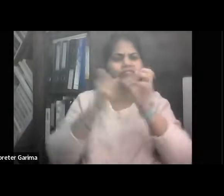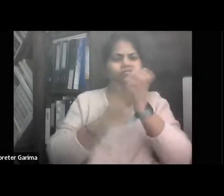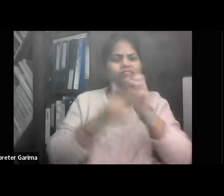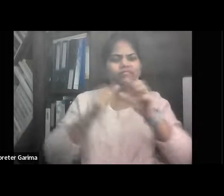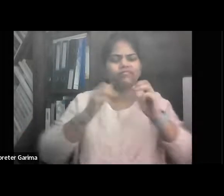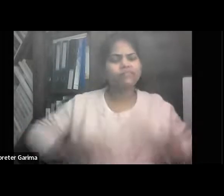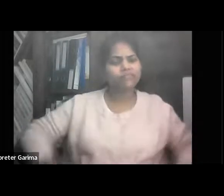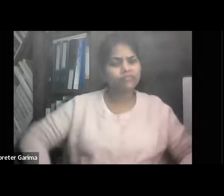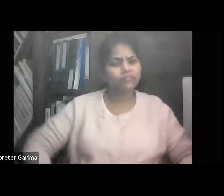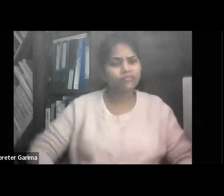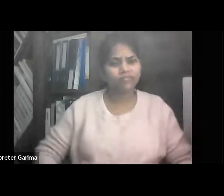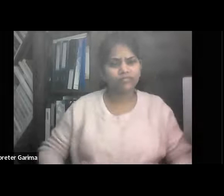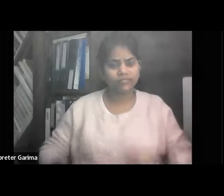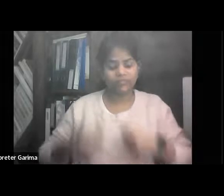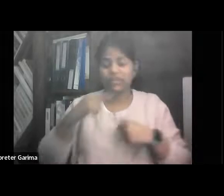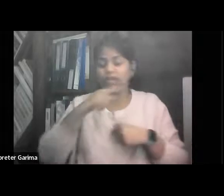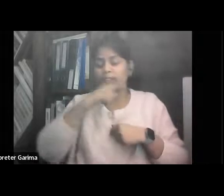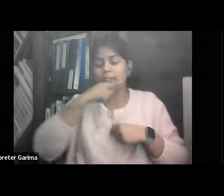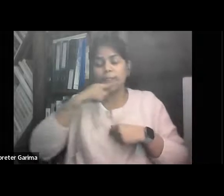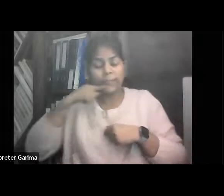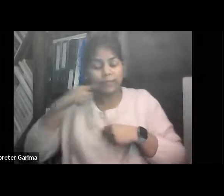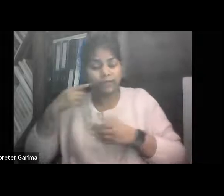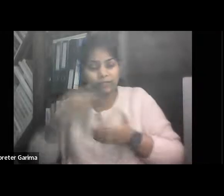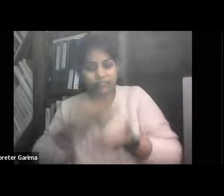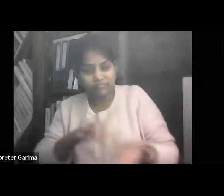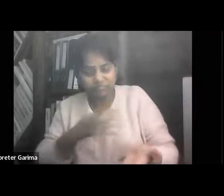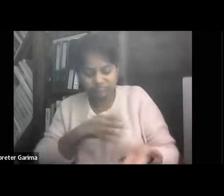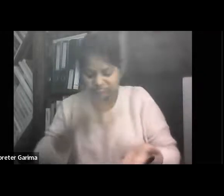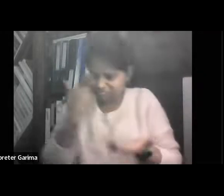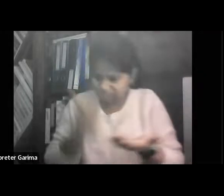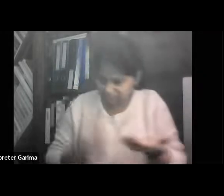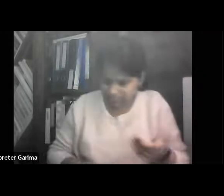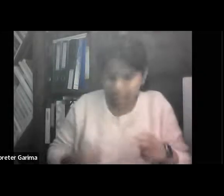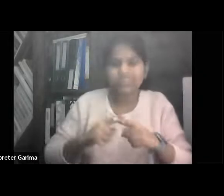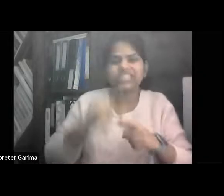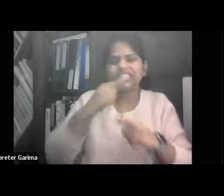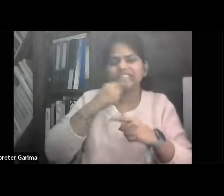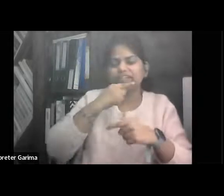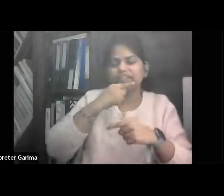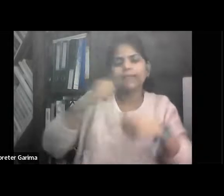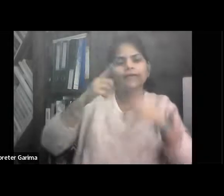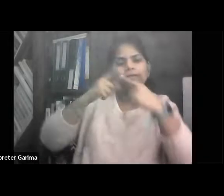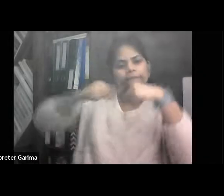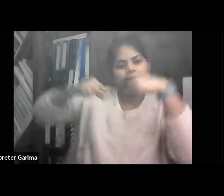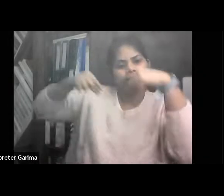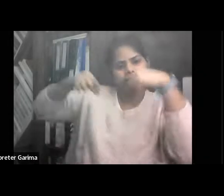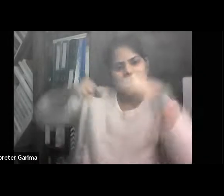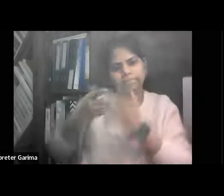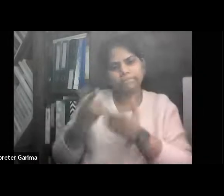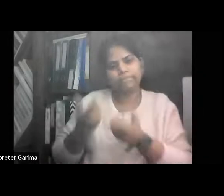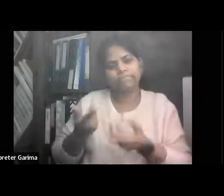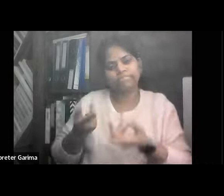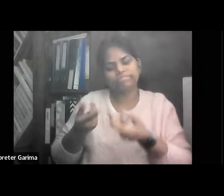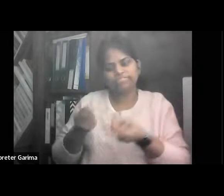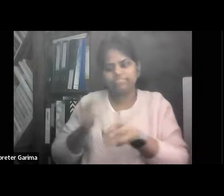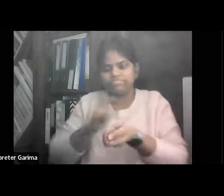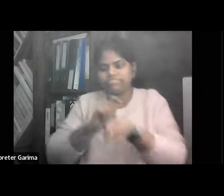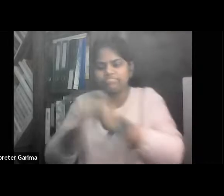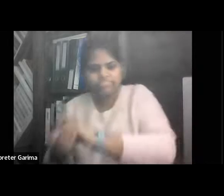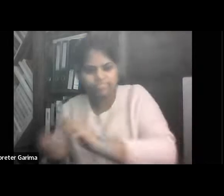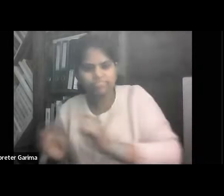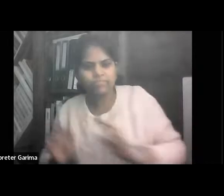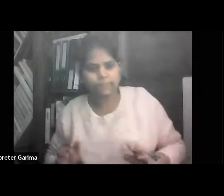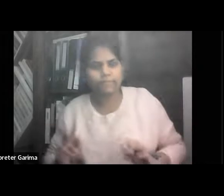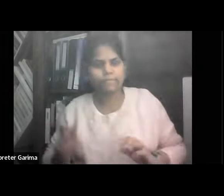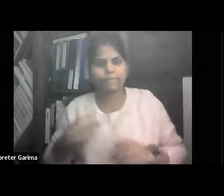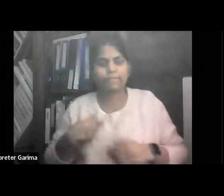contingency, blood loss, and kidney transplants into the performative zone of theater. then in the end desires to